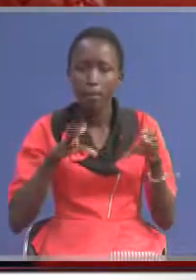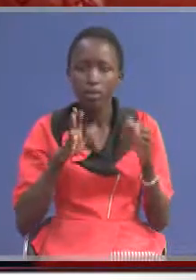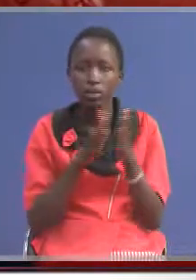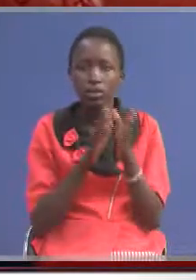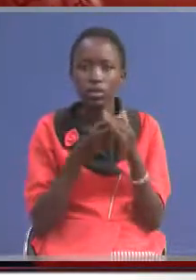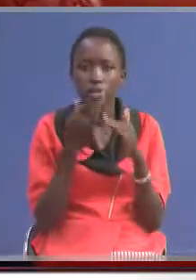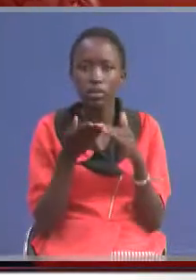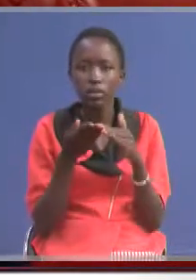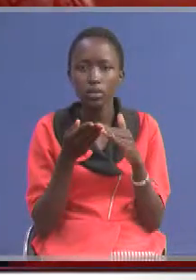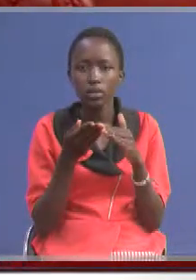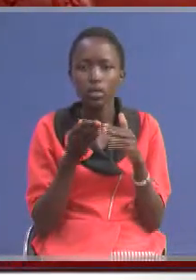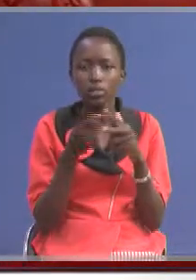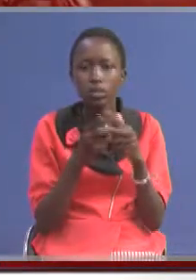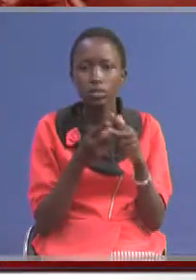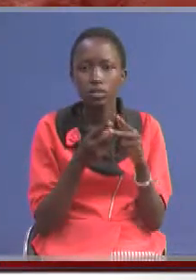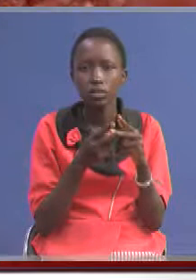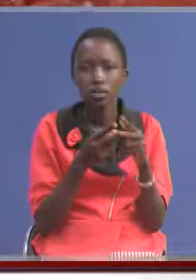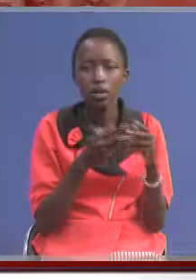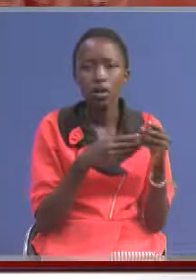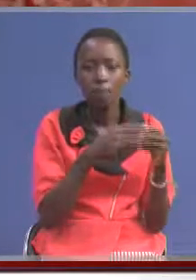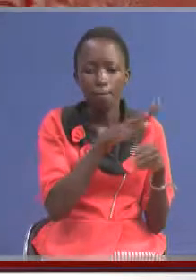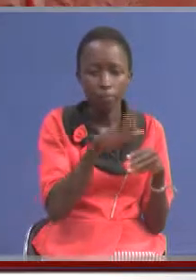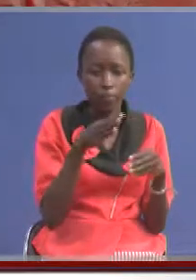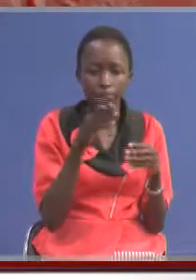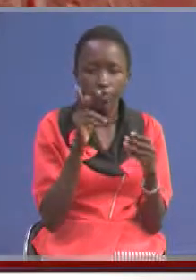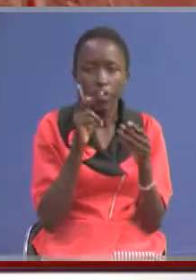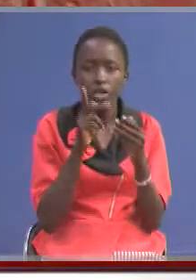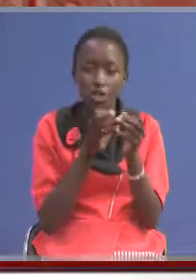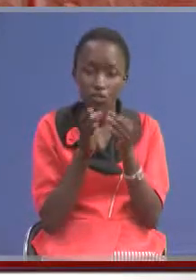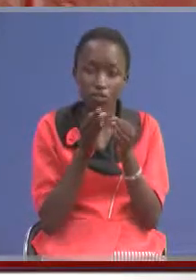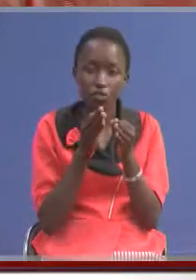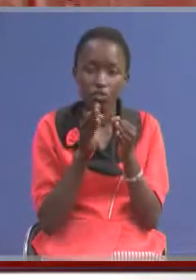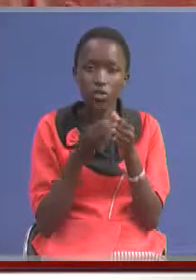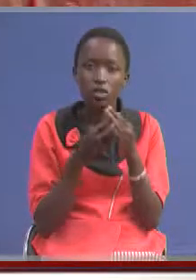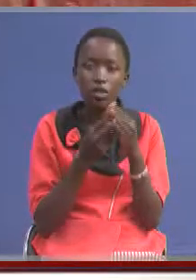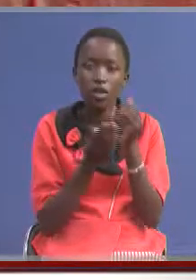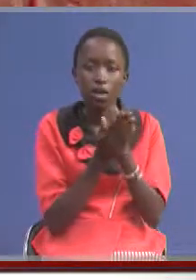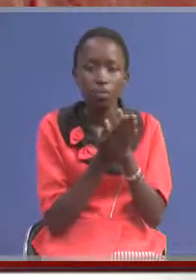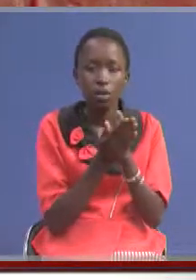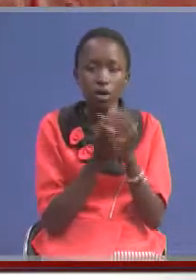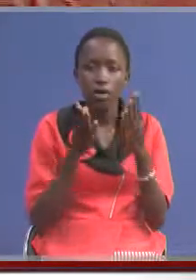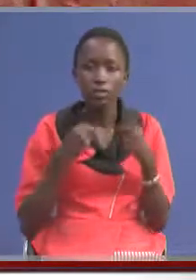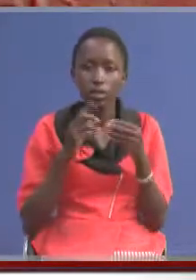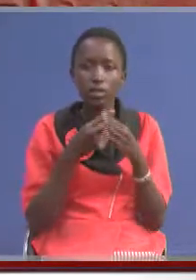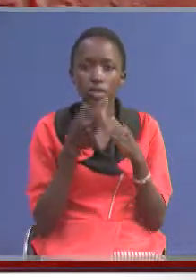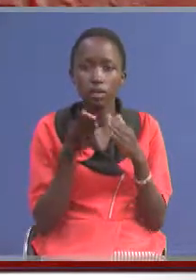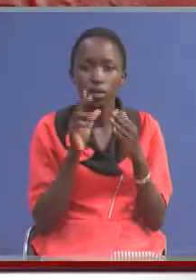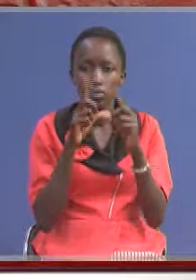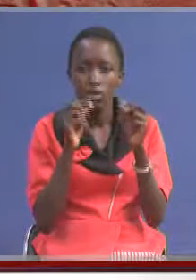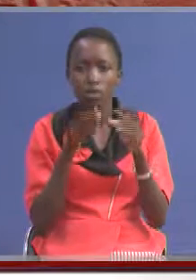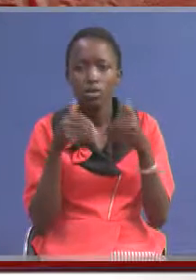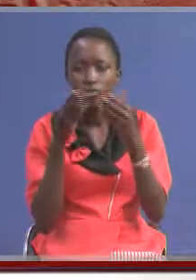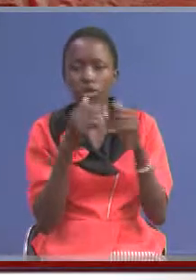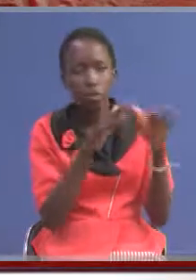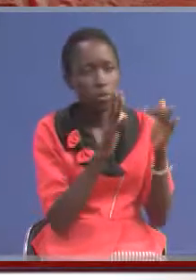actually investing in those areas where they don't have coverage. Again, if this intervention is passed, the message that is being given